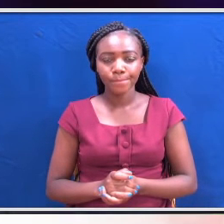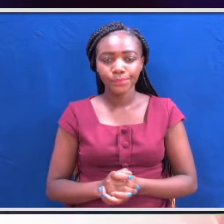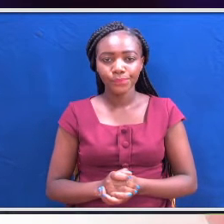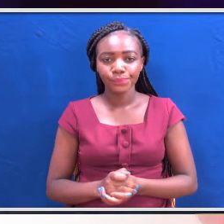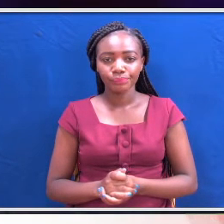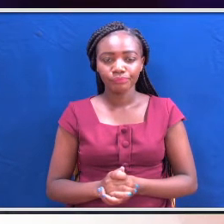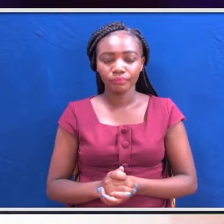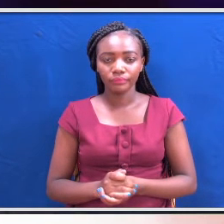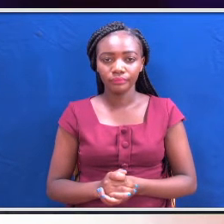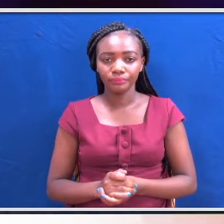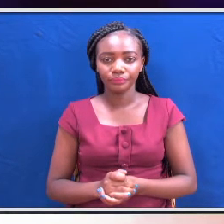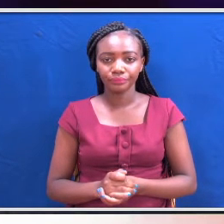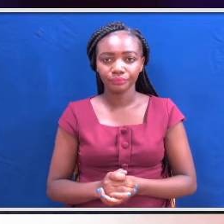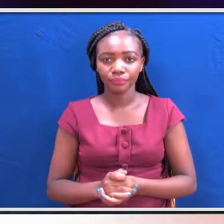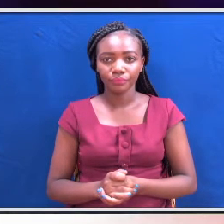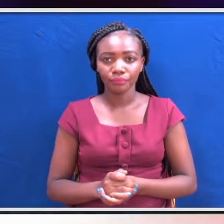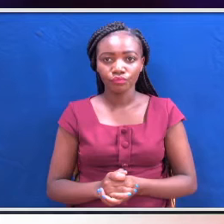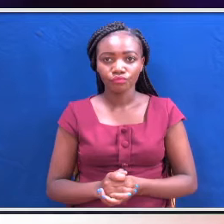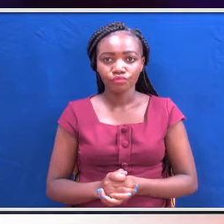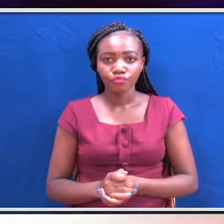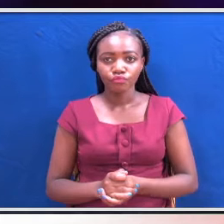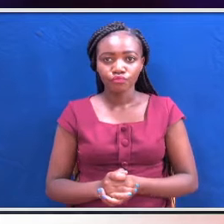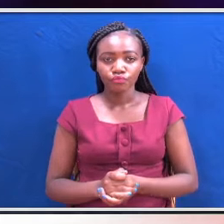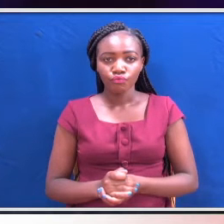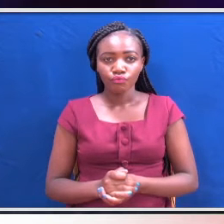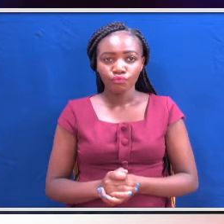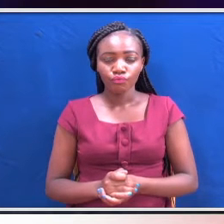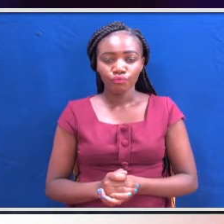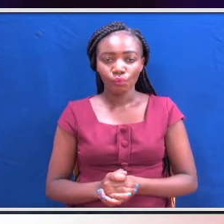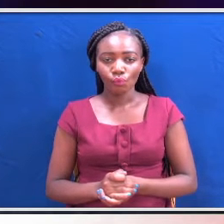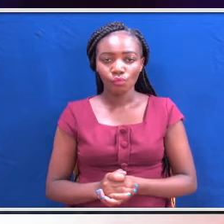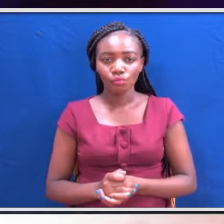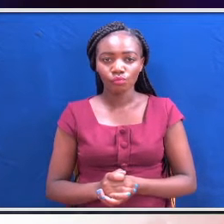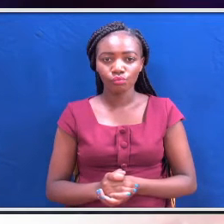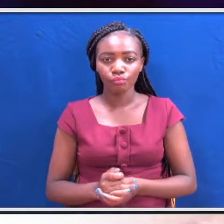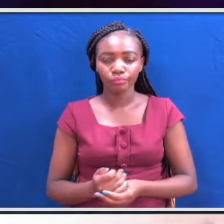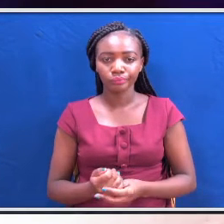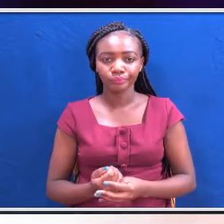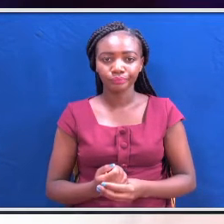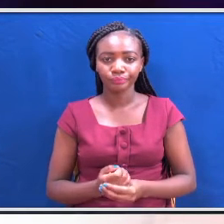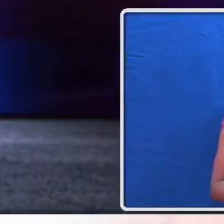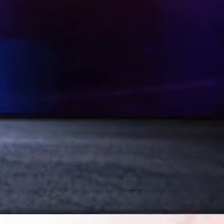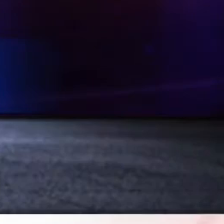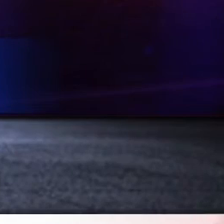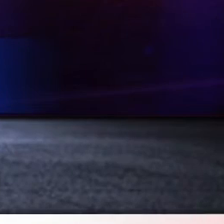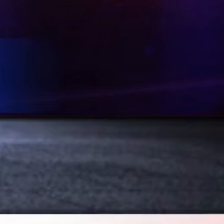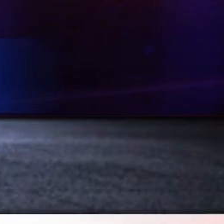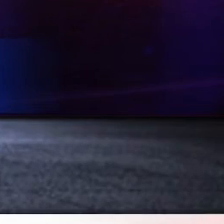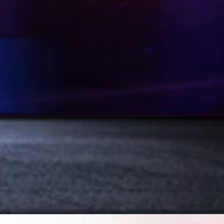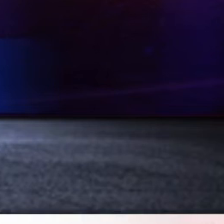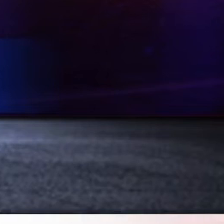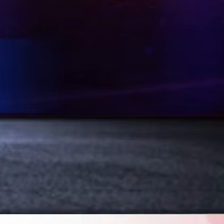explain themselves and that it refused to follow the procedure, instead preferring hearsay, and that it treated the sport